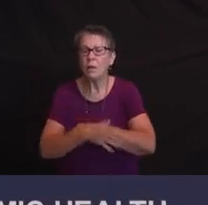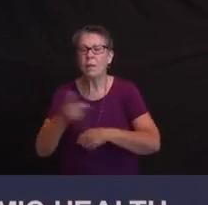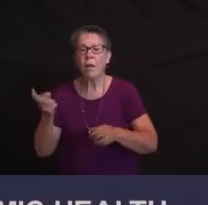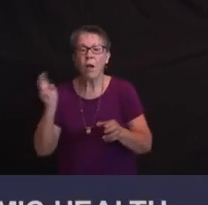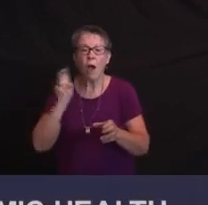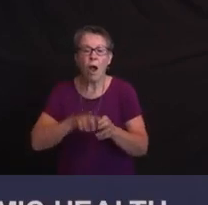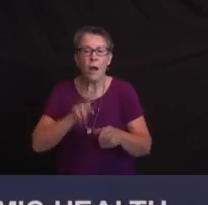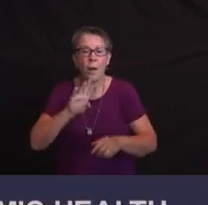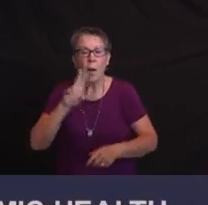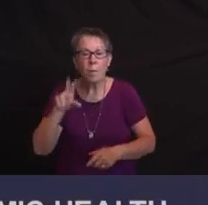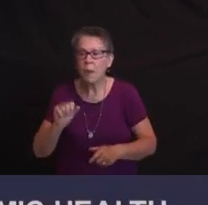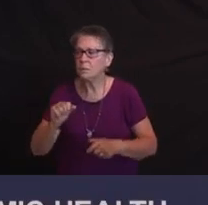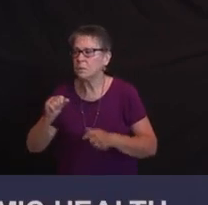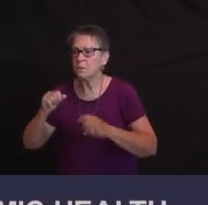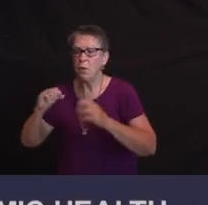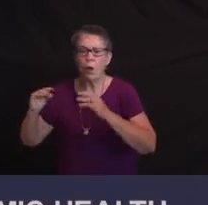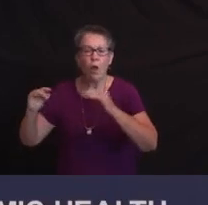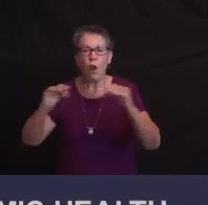something that's crazy like that,